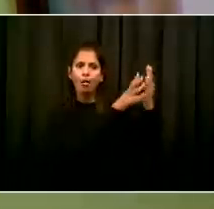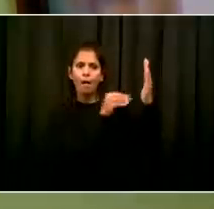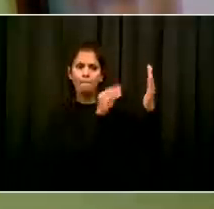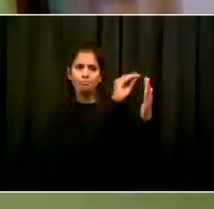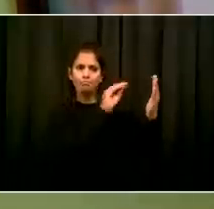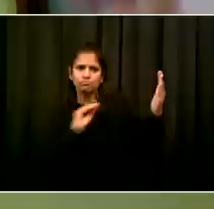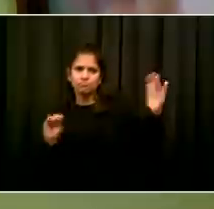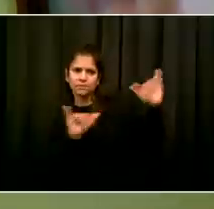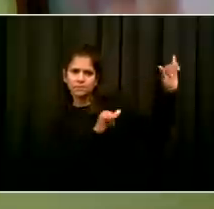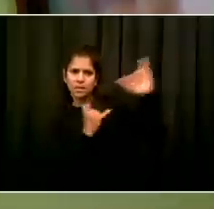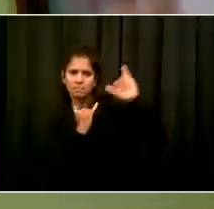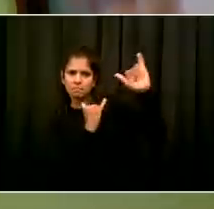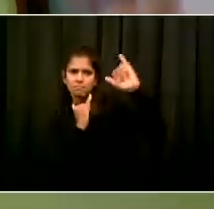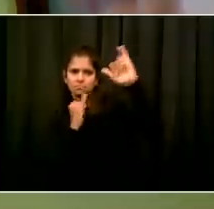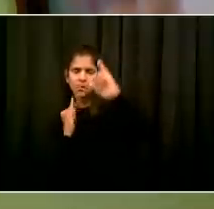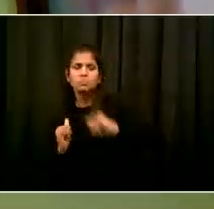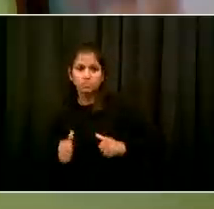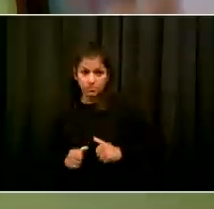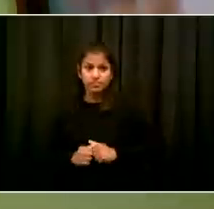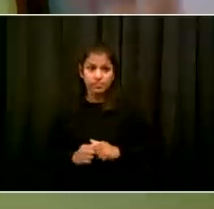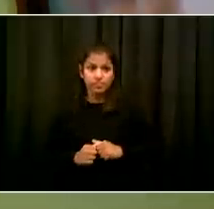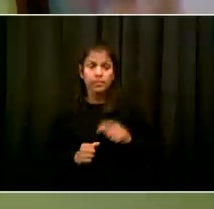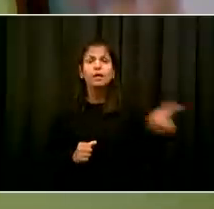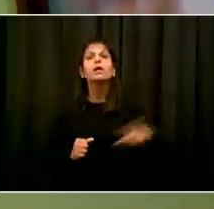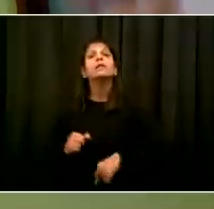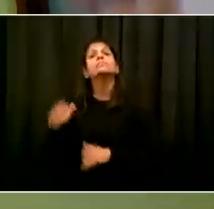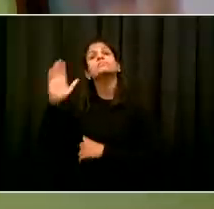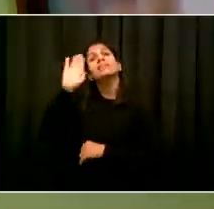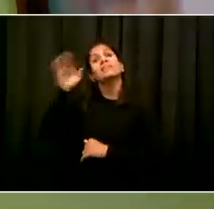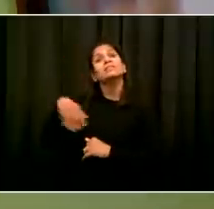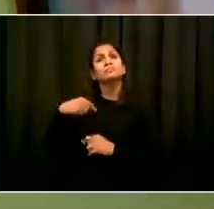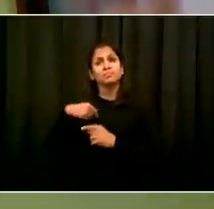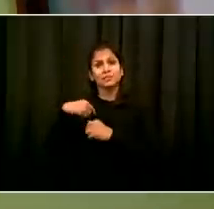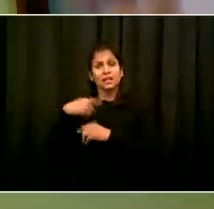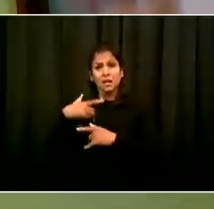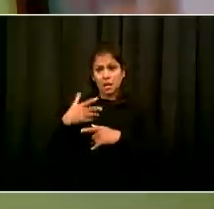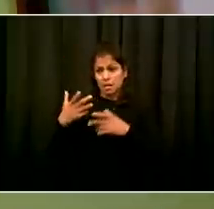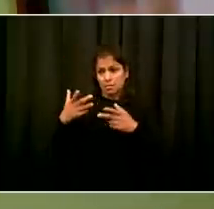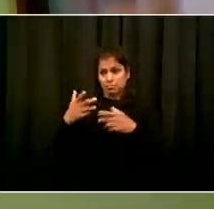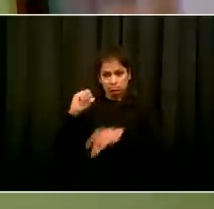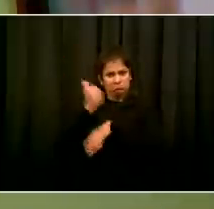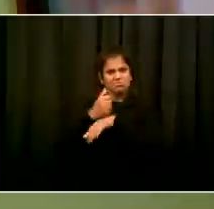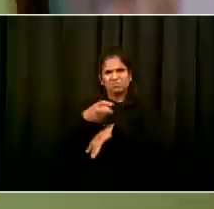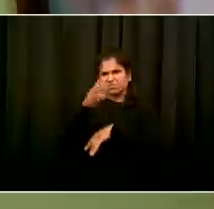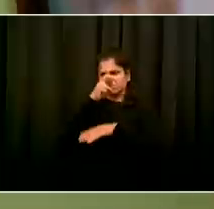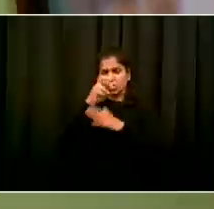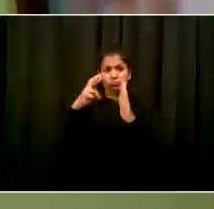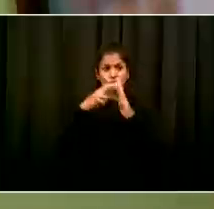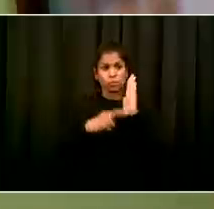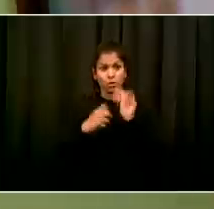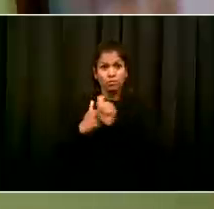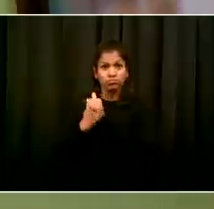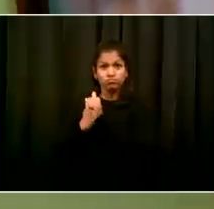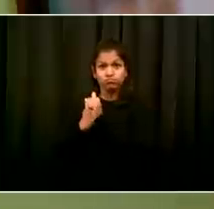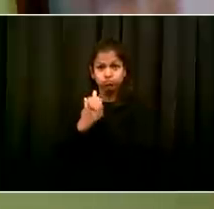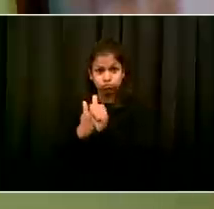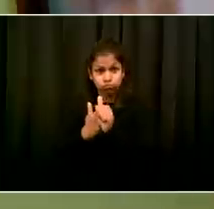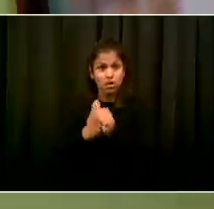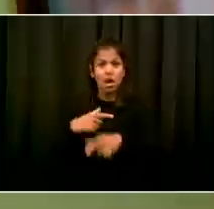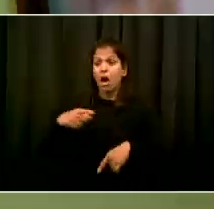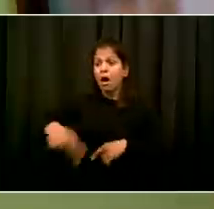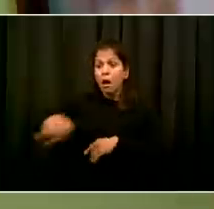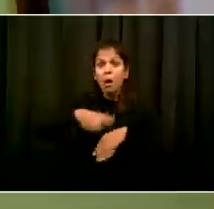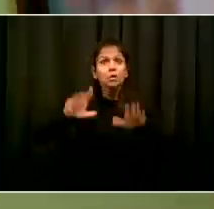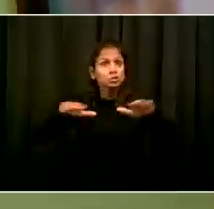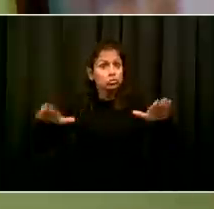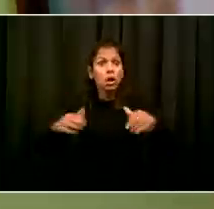those precautions, our kids can get an education and our teachers and staff can remain safe. That is incontrovertible.